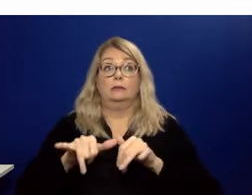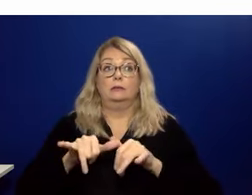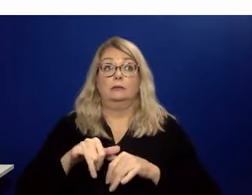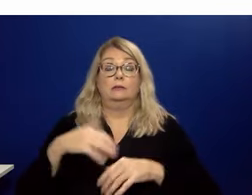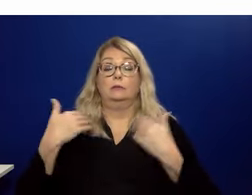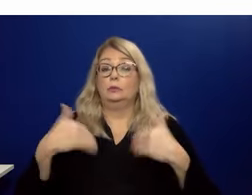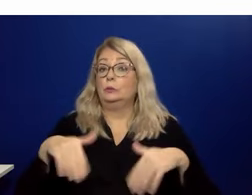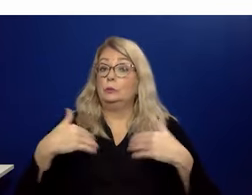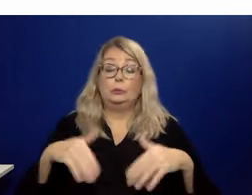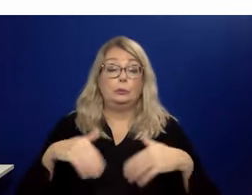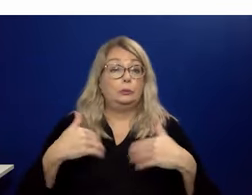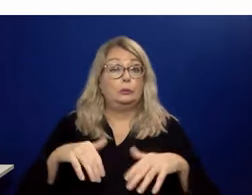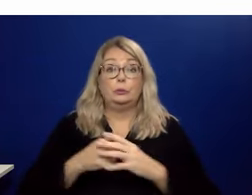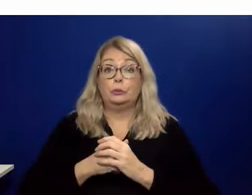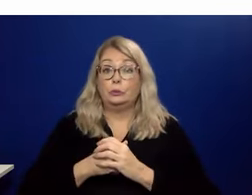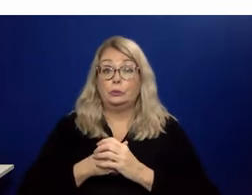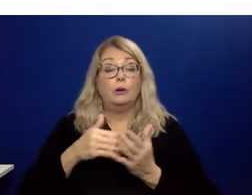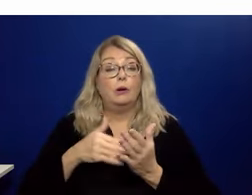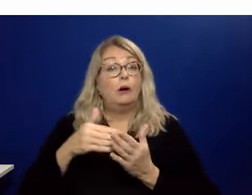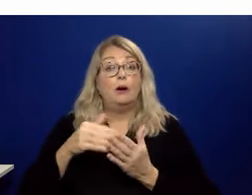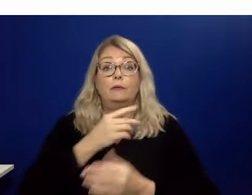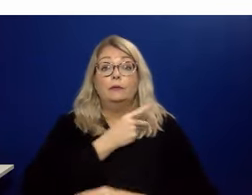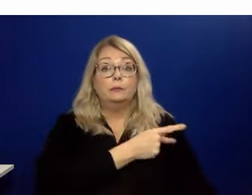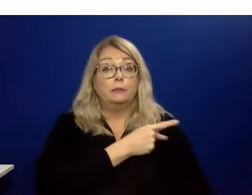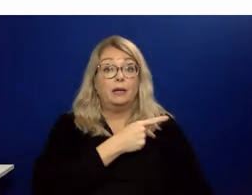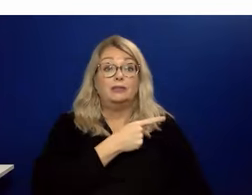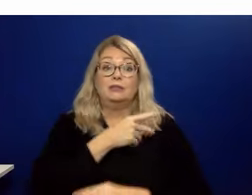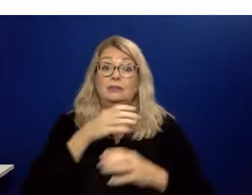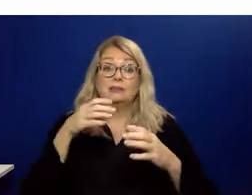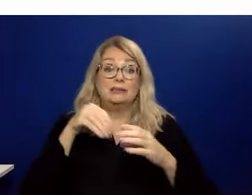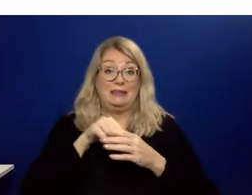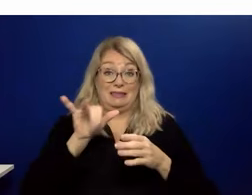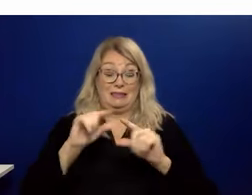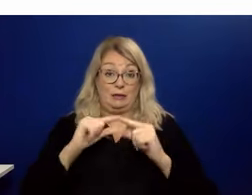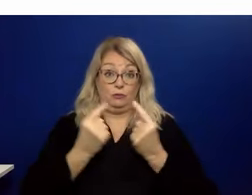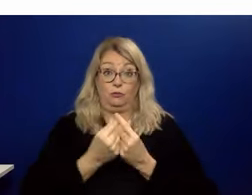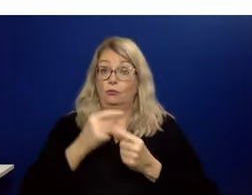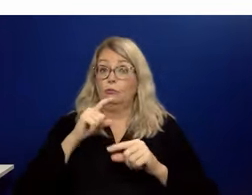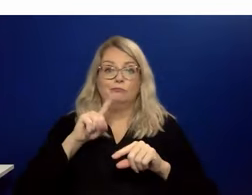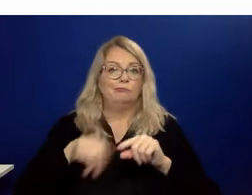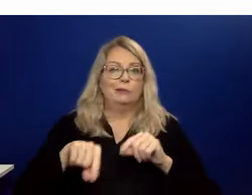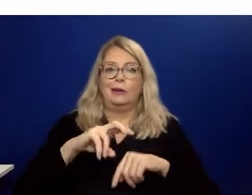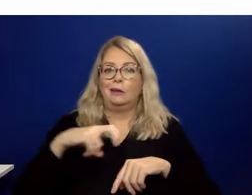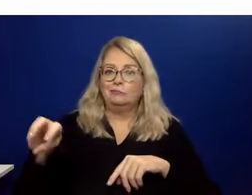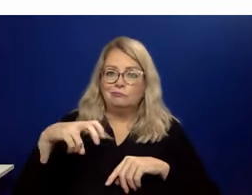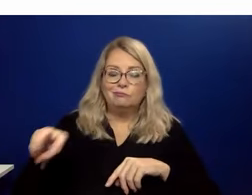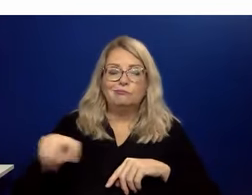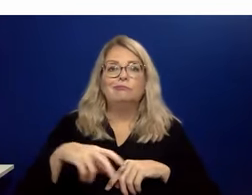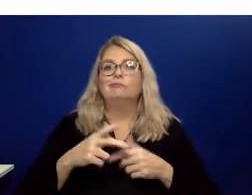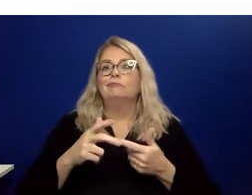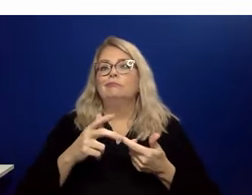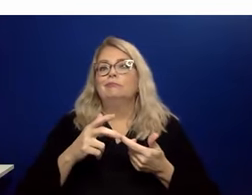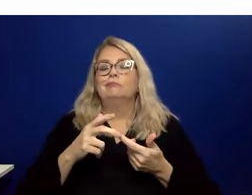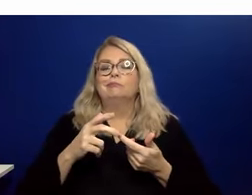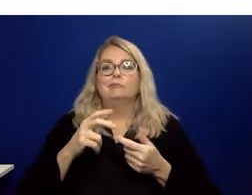do that, because these are often patients, again, that can't get to clinics or hospitals. They have a hard time. These nurses